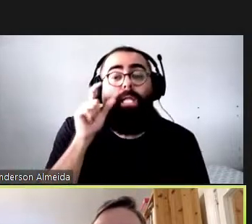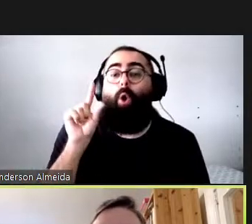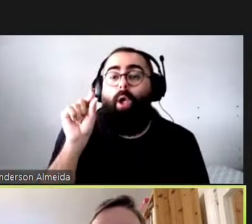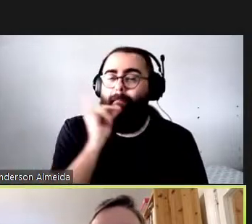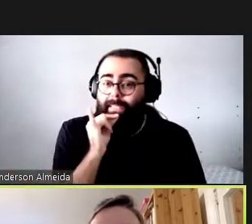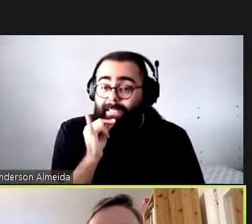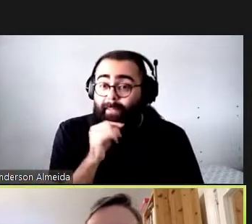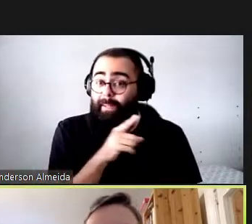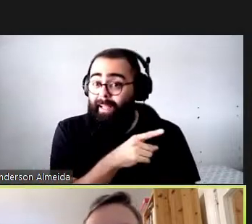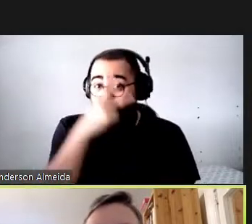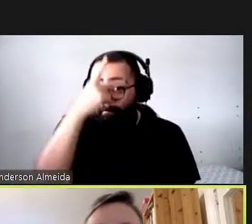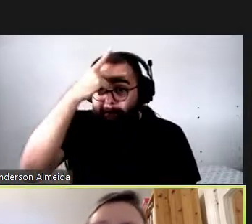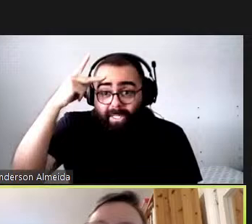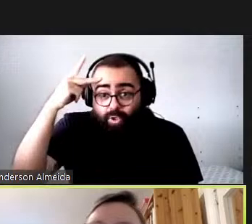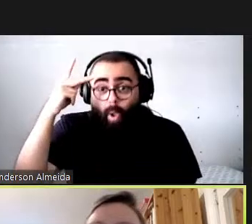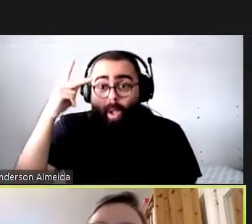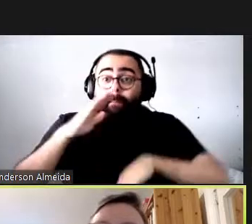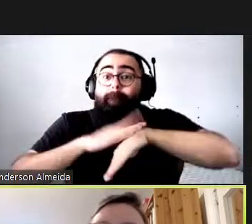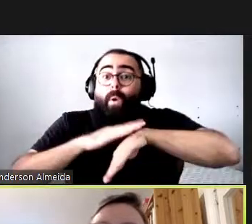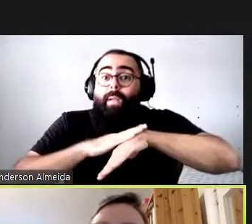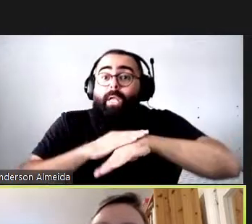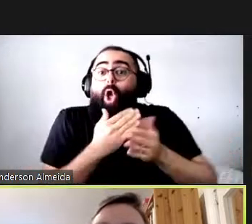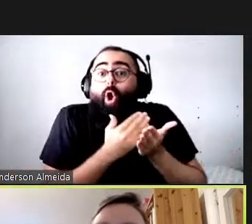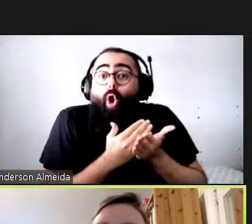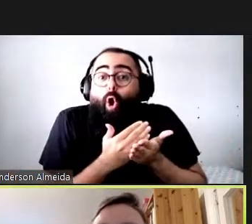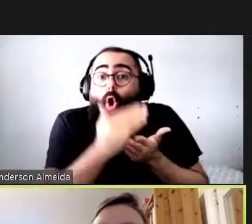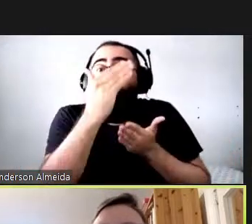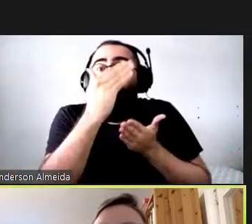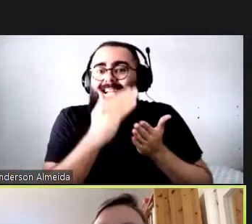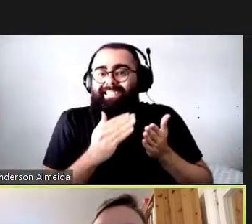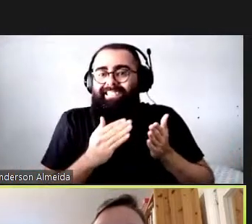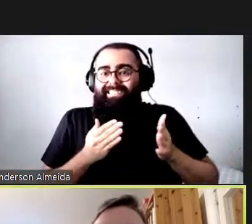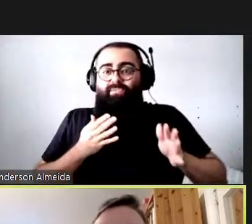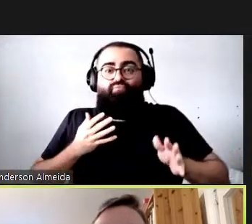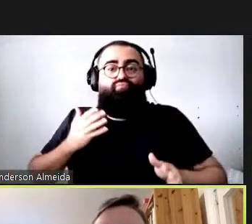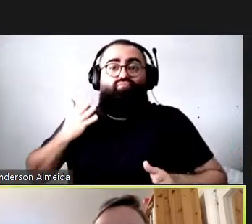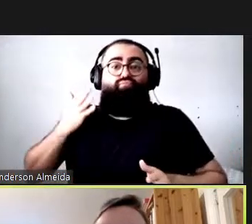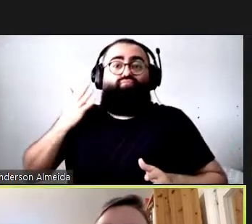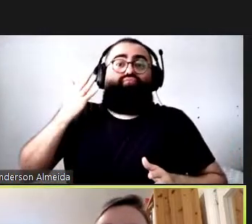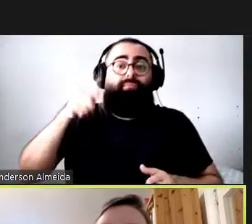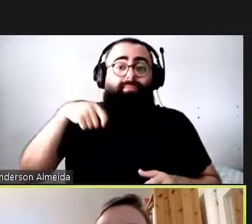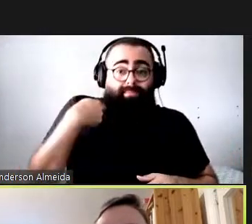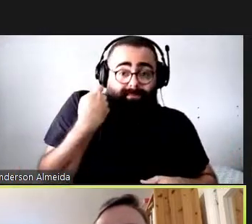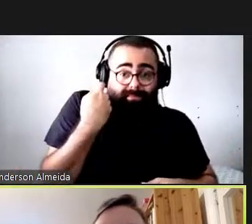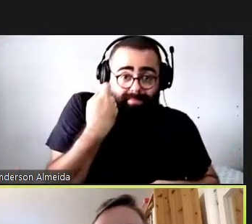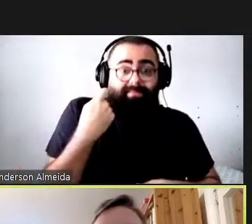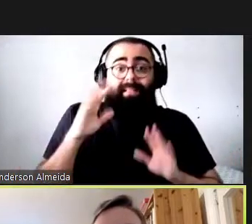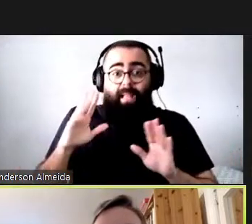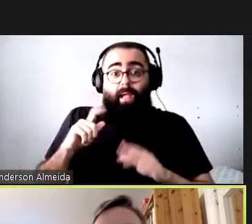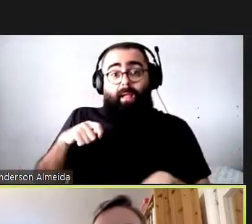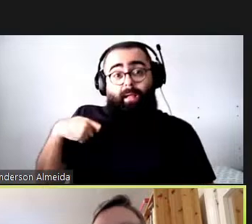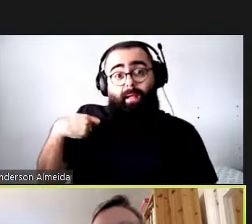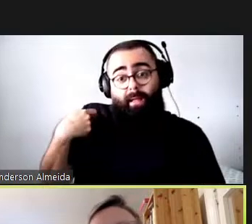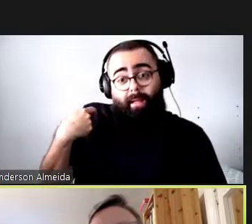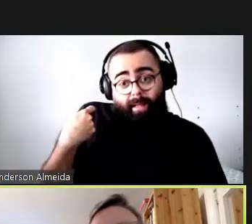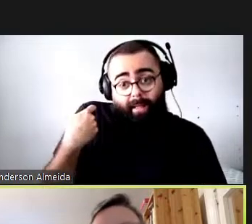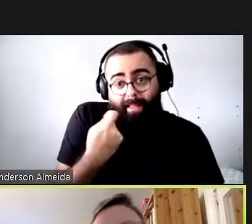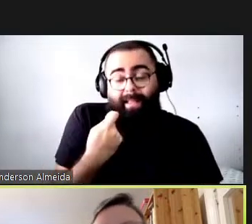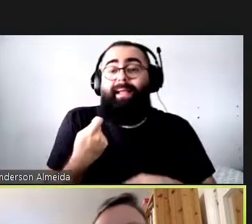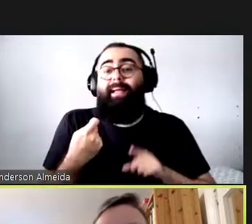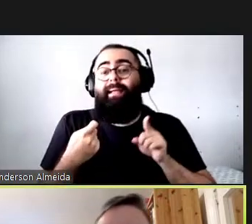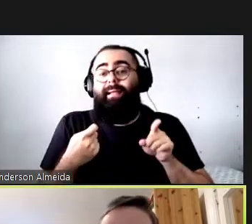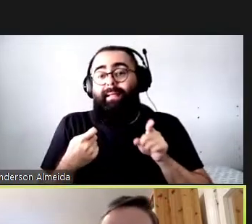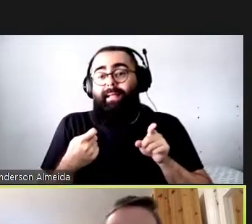the sign's location, was lengthened for most signs when the phrase occurred, when the